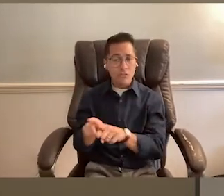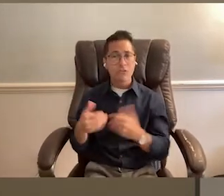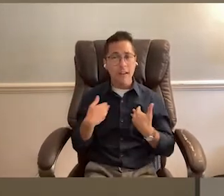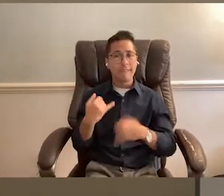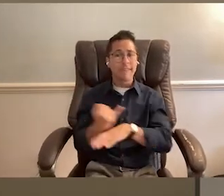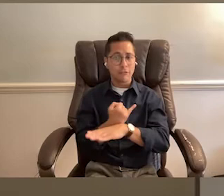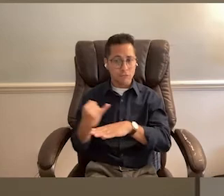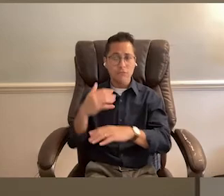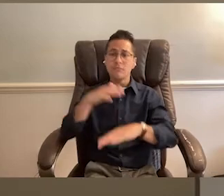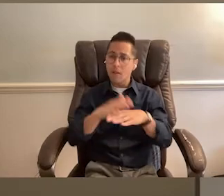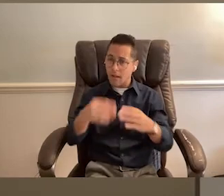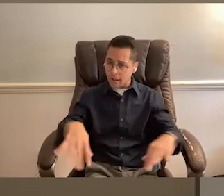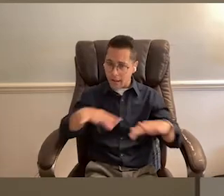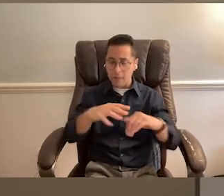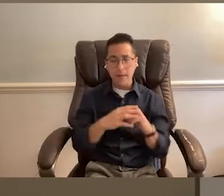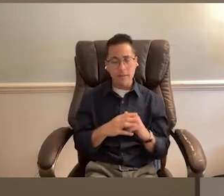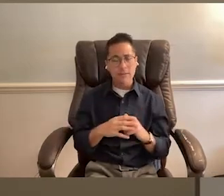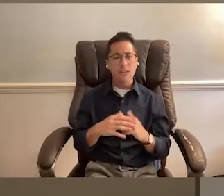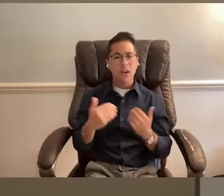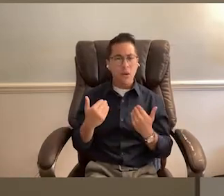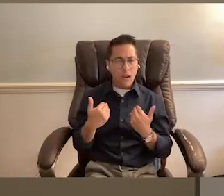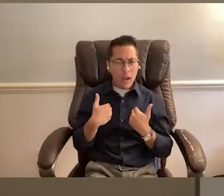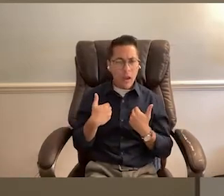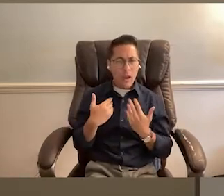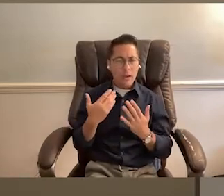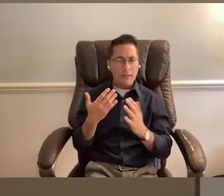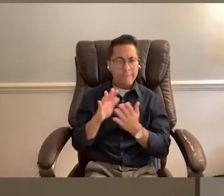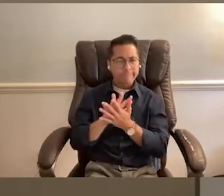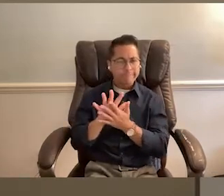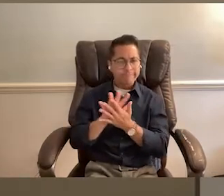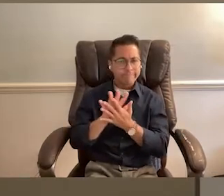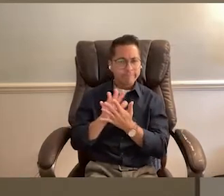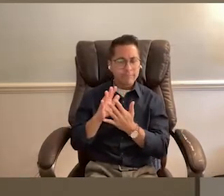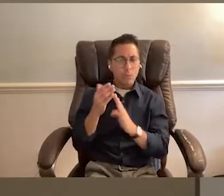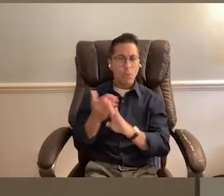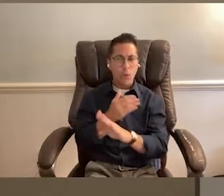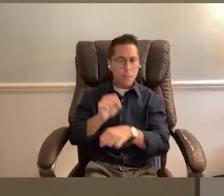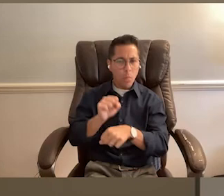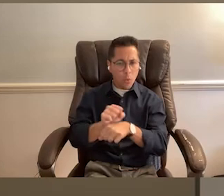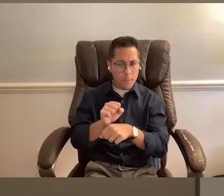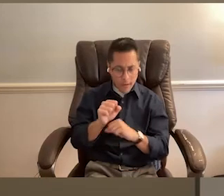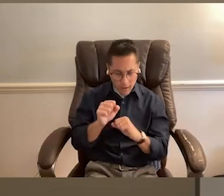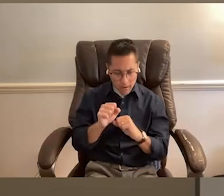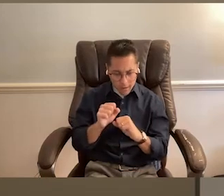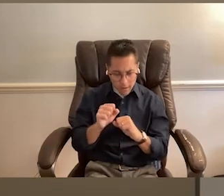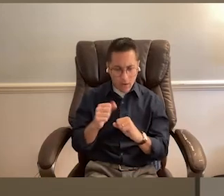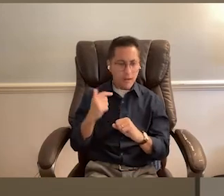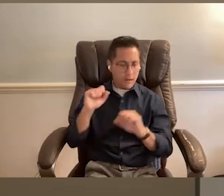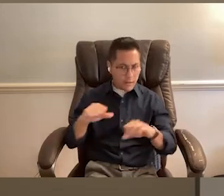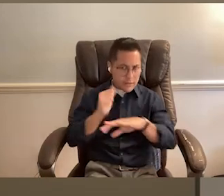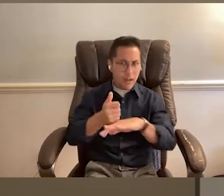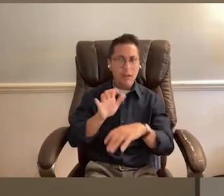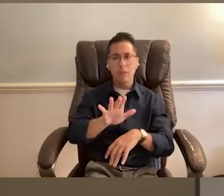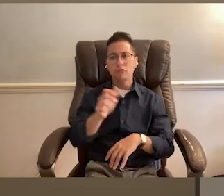and eating the whole thing on Friday night, and we're like, no. So we work on that. There are dietitians on campus that our